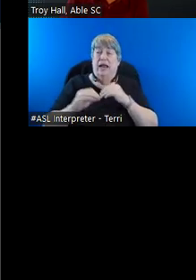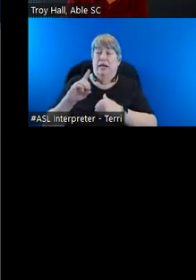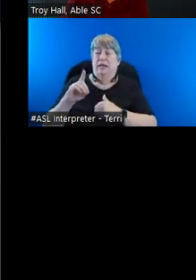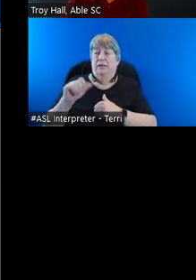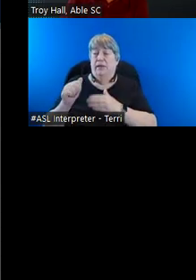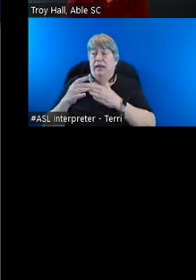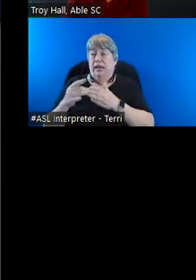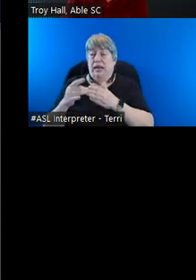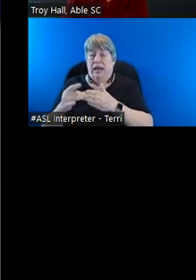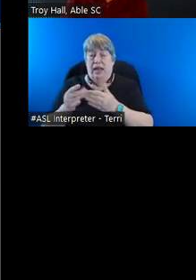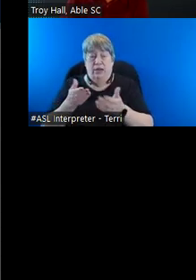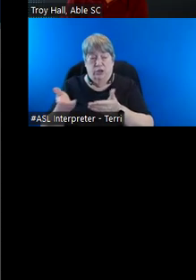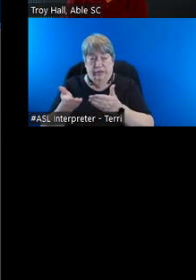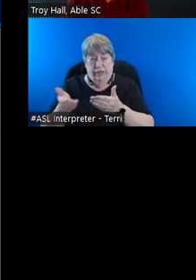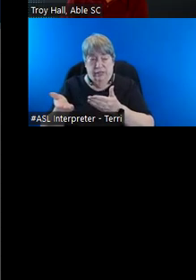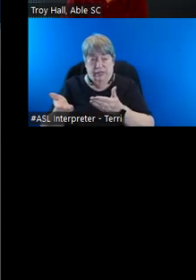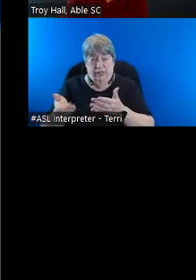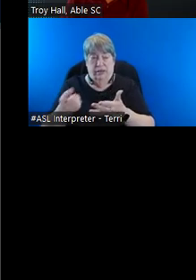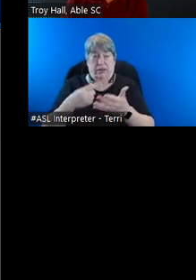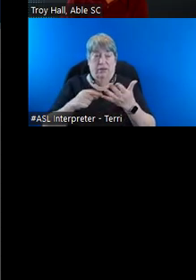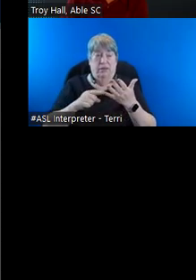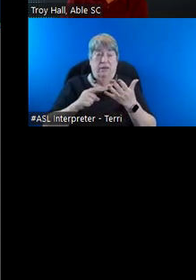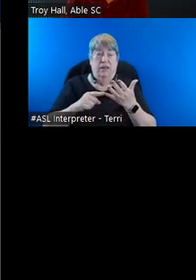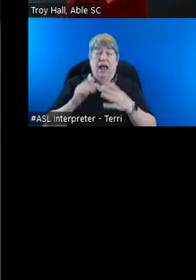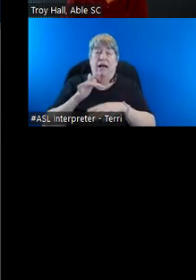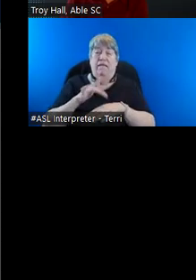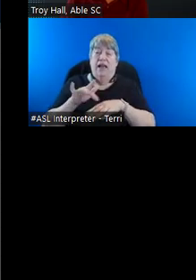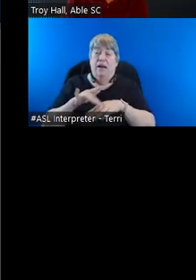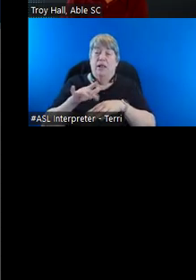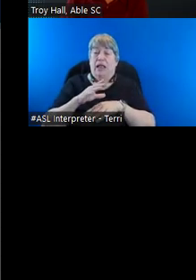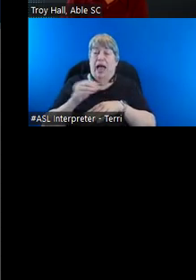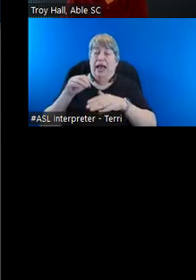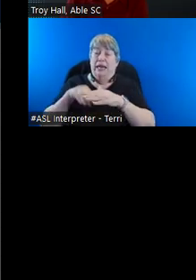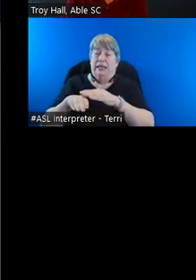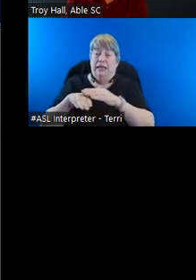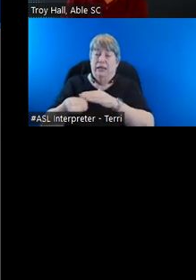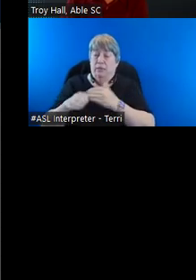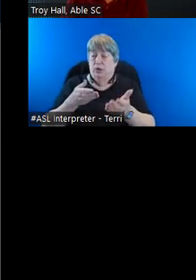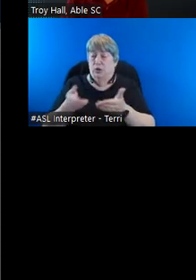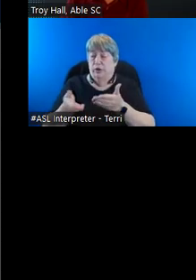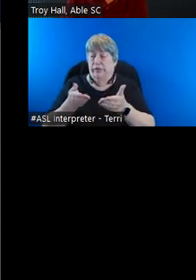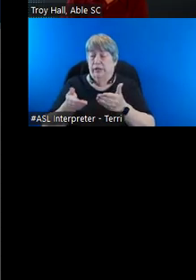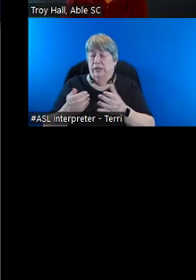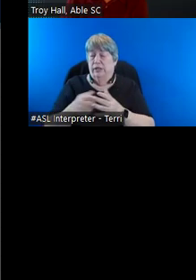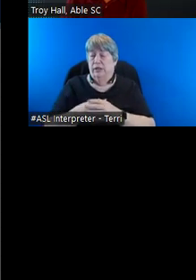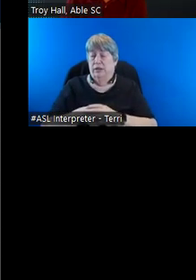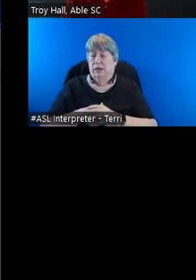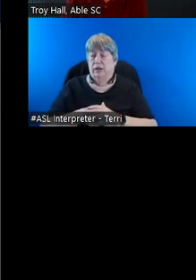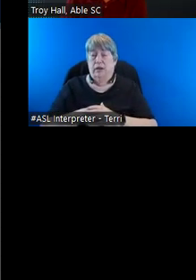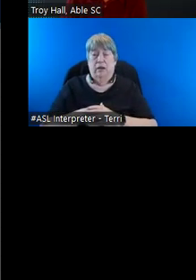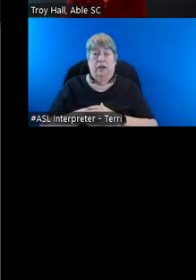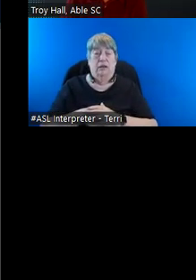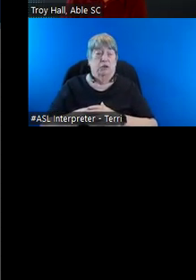And of course, it is available and accessible services, which sounds really simple, right? But that might be the